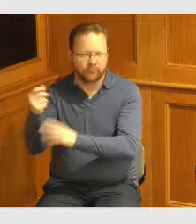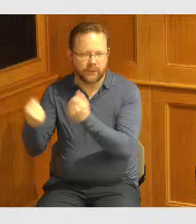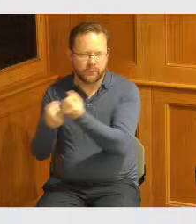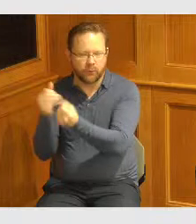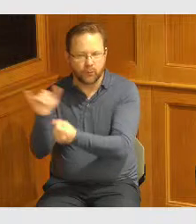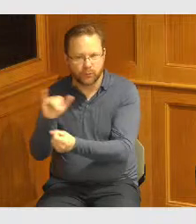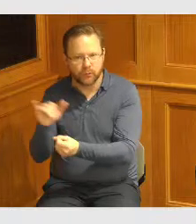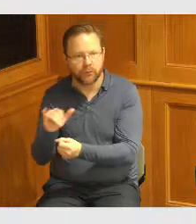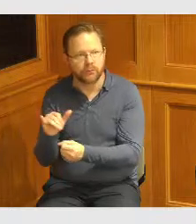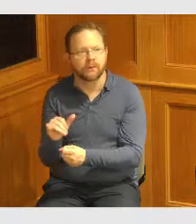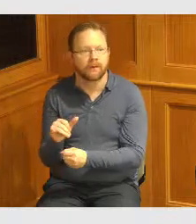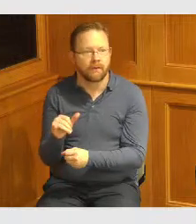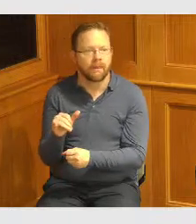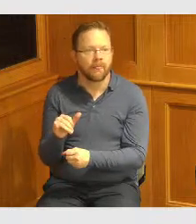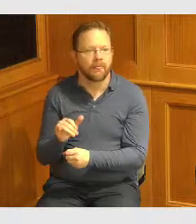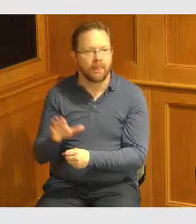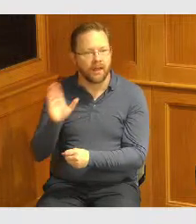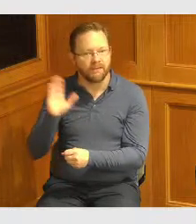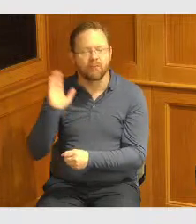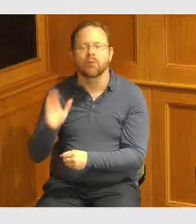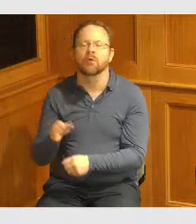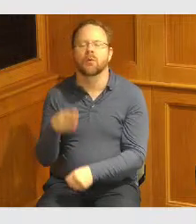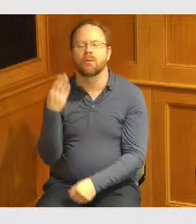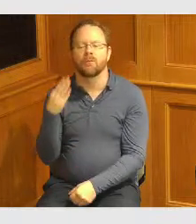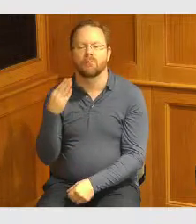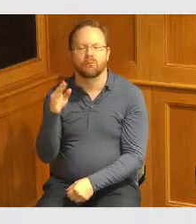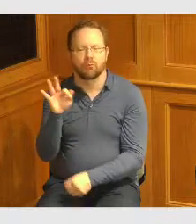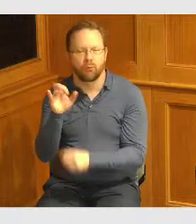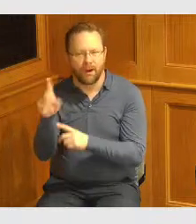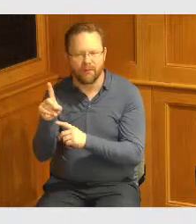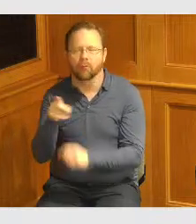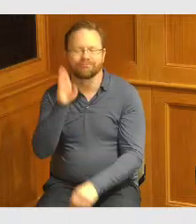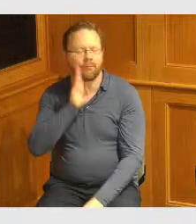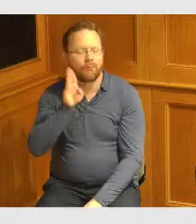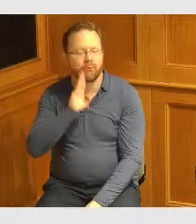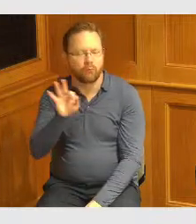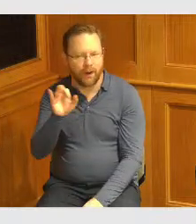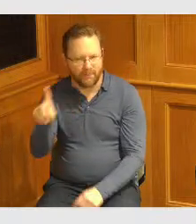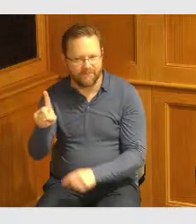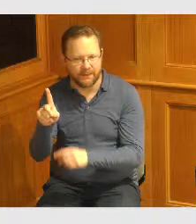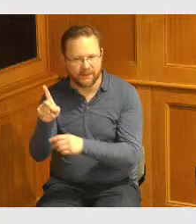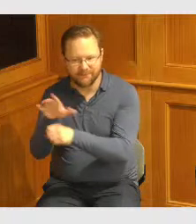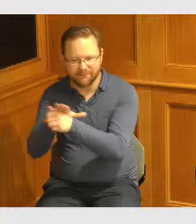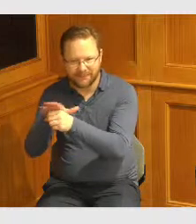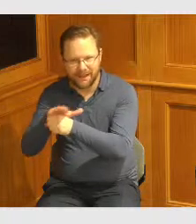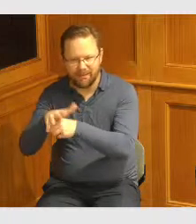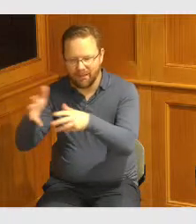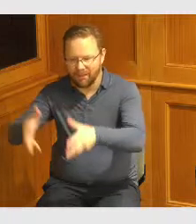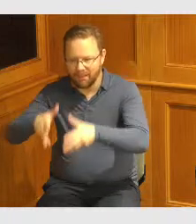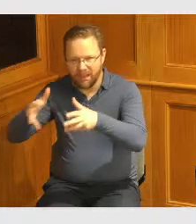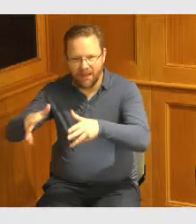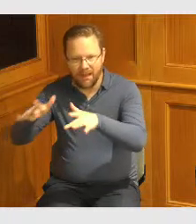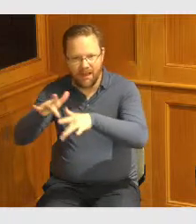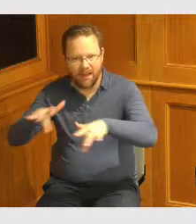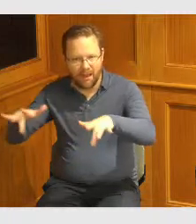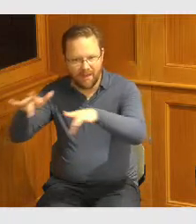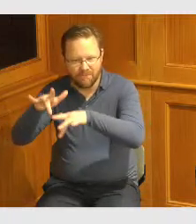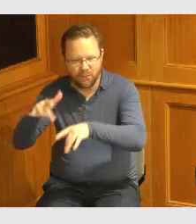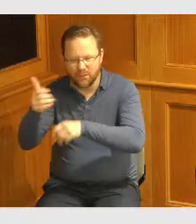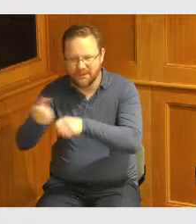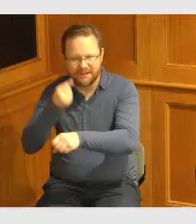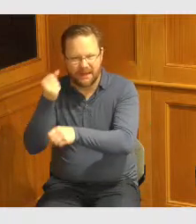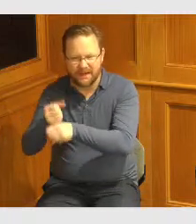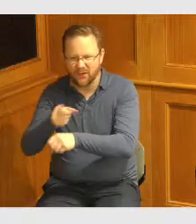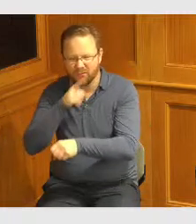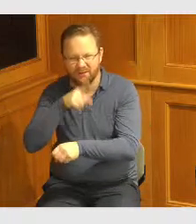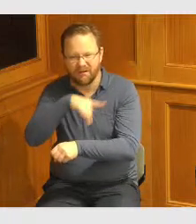former brownfield site that had to be cleaned up. It was vacant for approximately 10 years and was a blight on the community until the